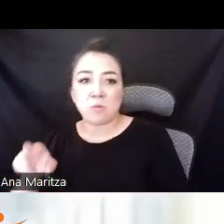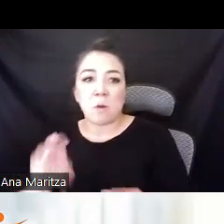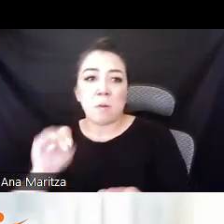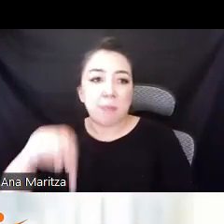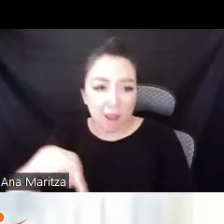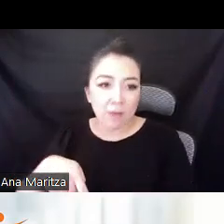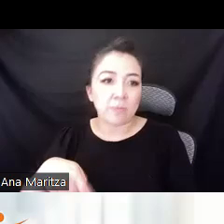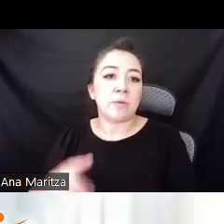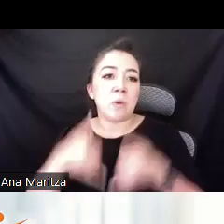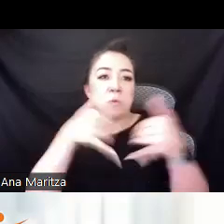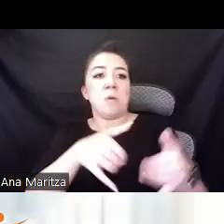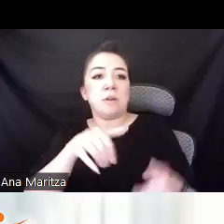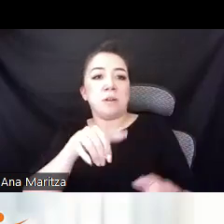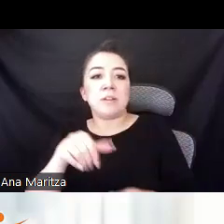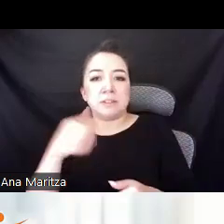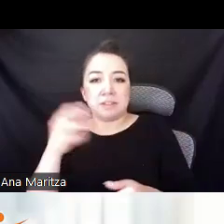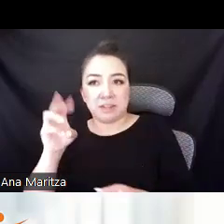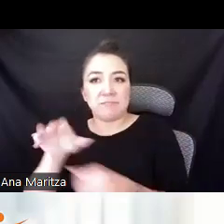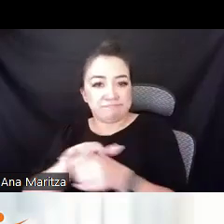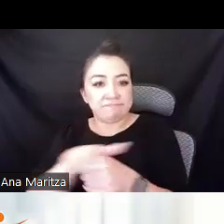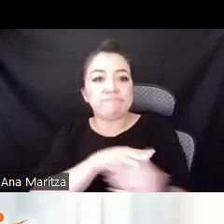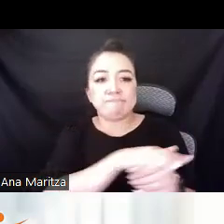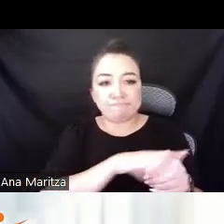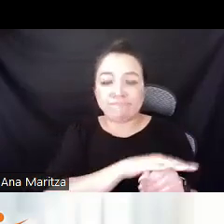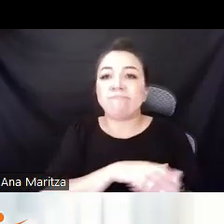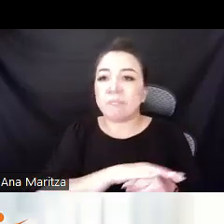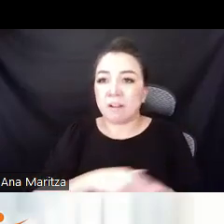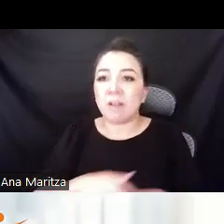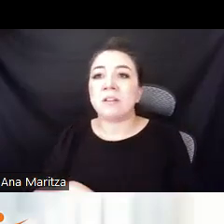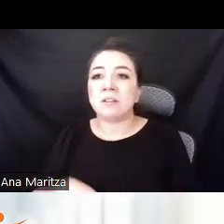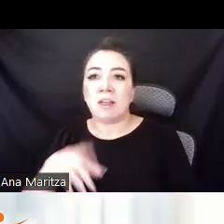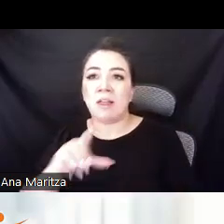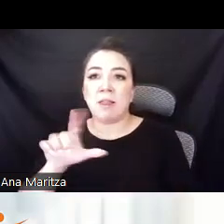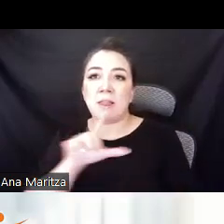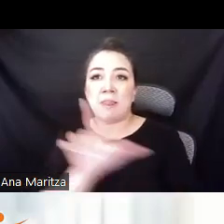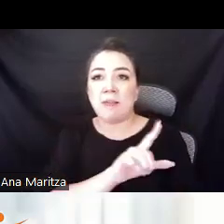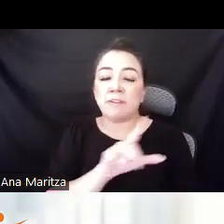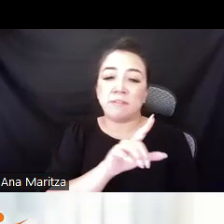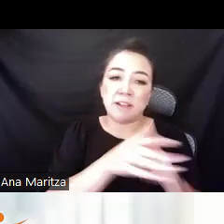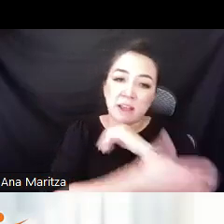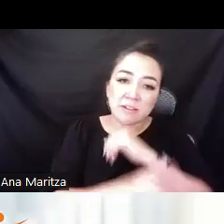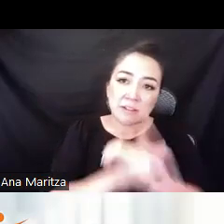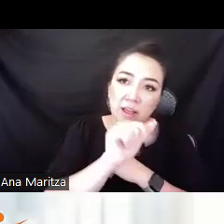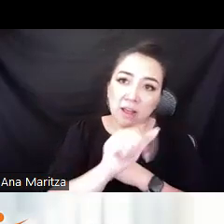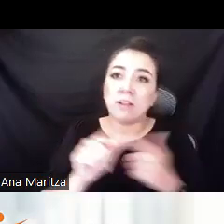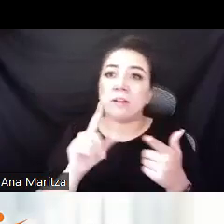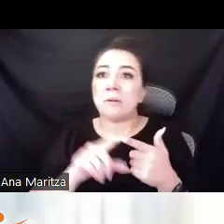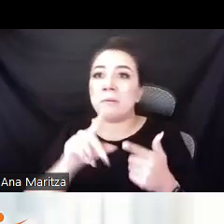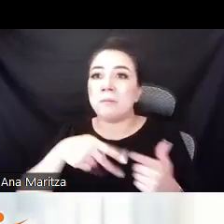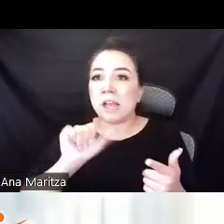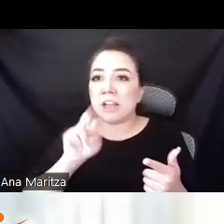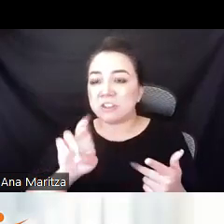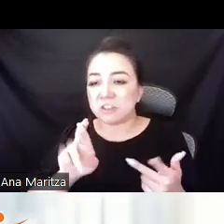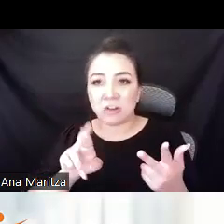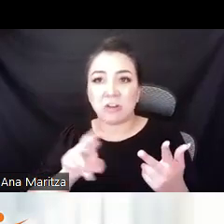health jurisdictions, as you can see on the map, that left column. So it's counties of Los Angeles, Placer,